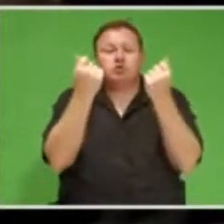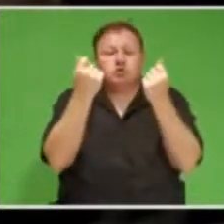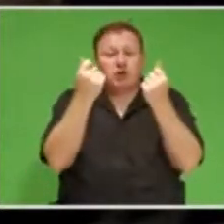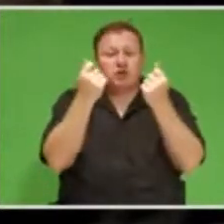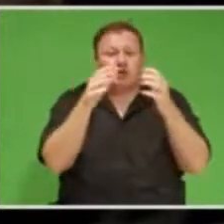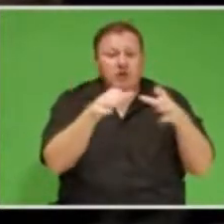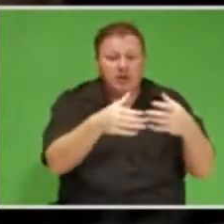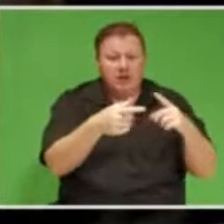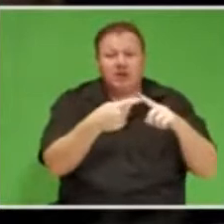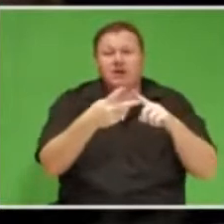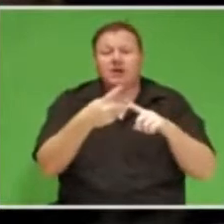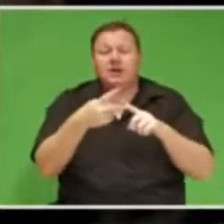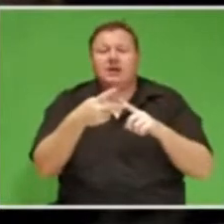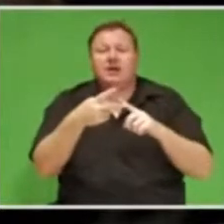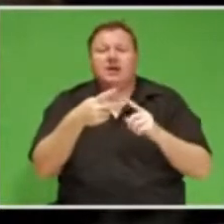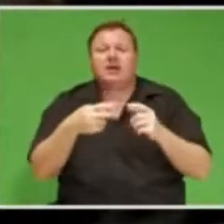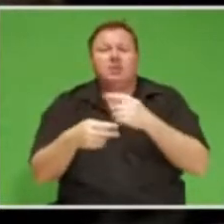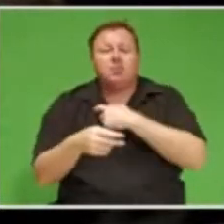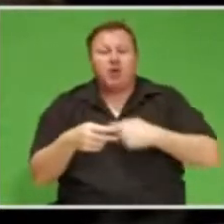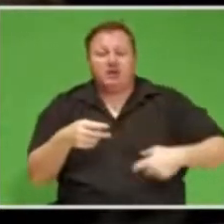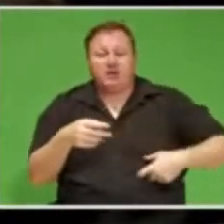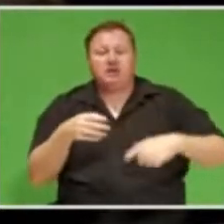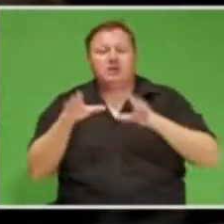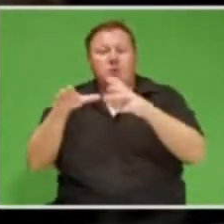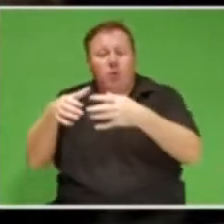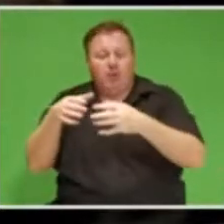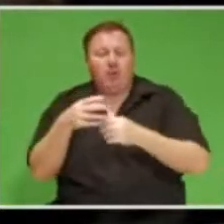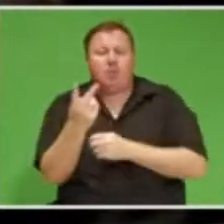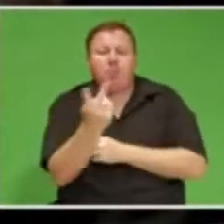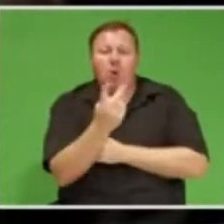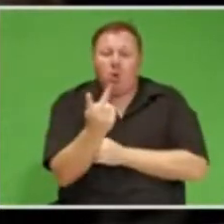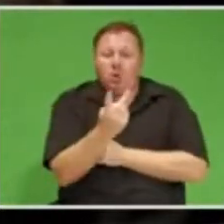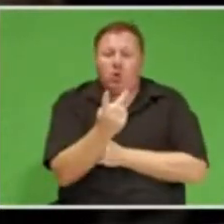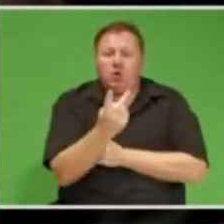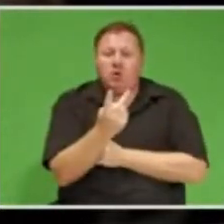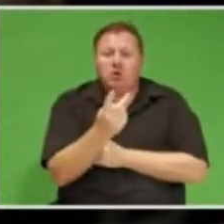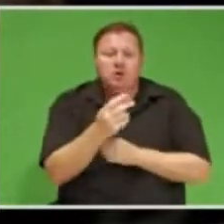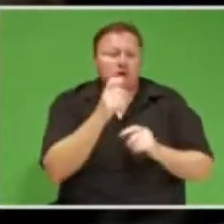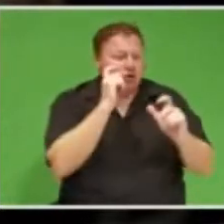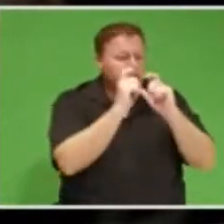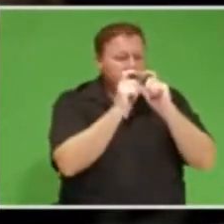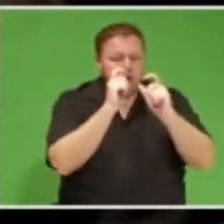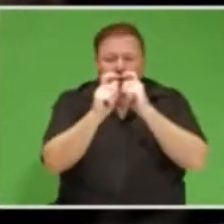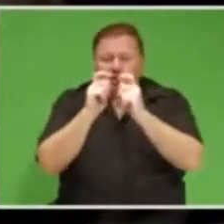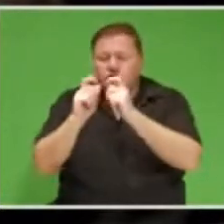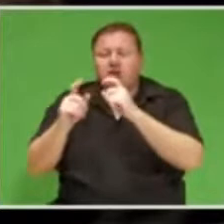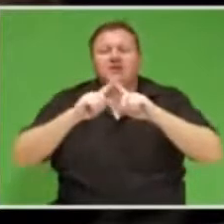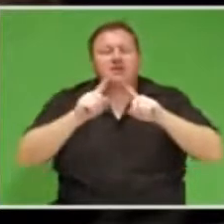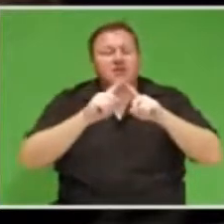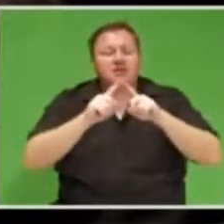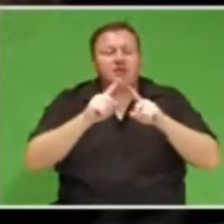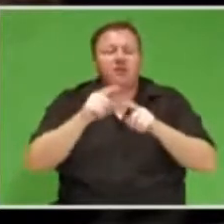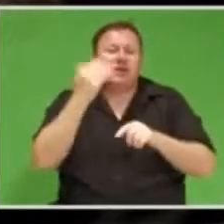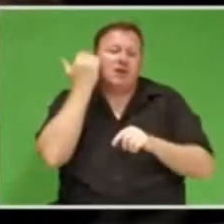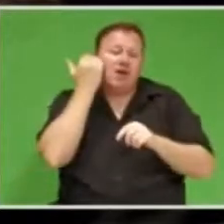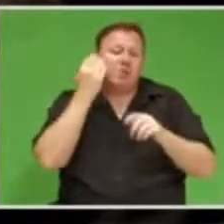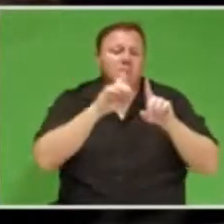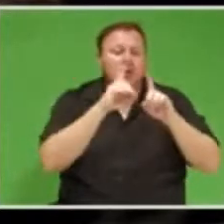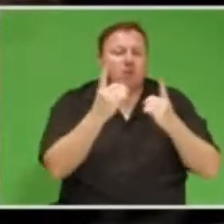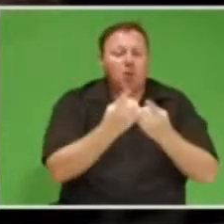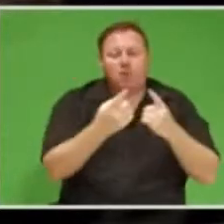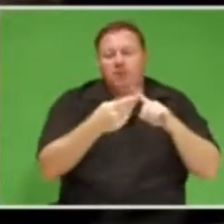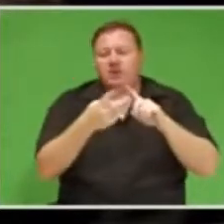together to rationalize government departments, entities, and programs over the next